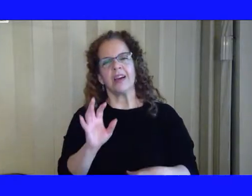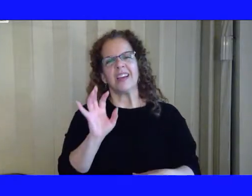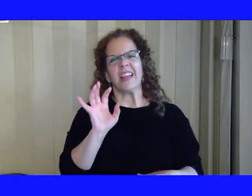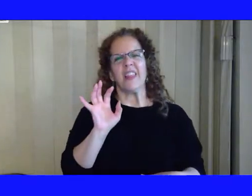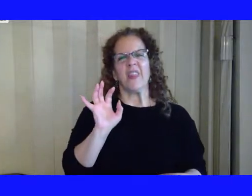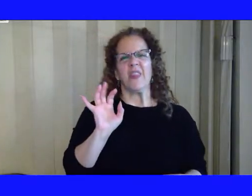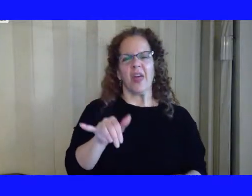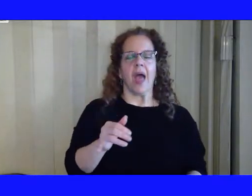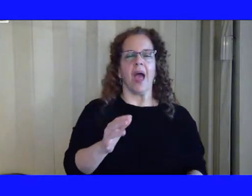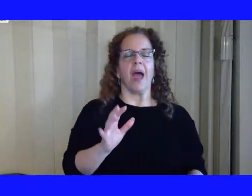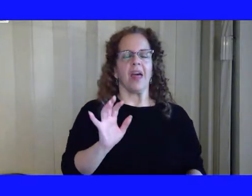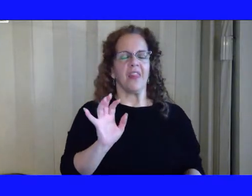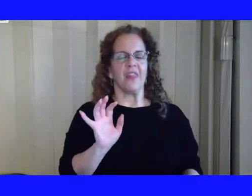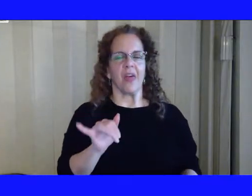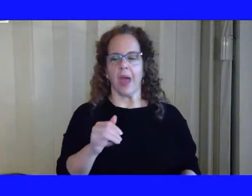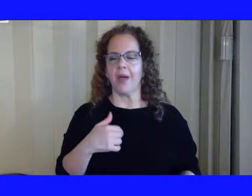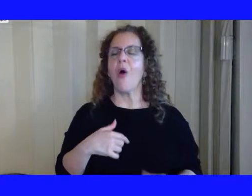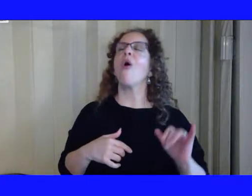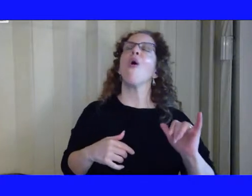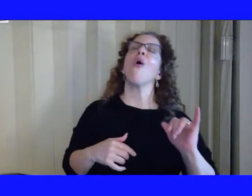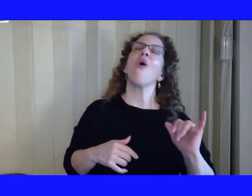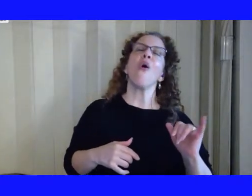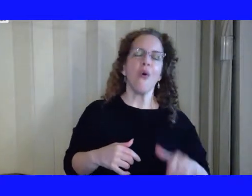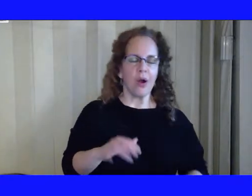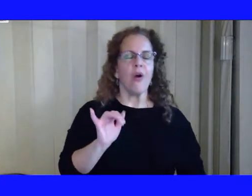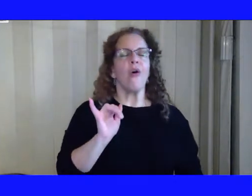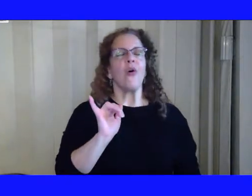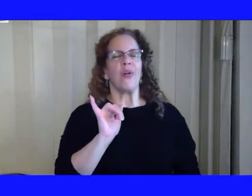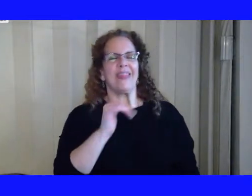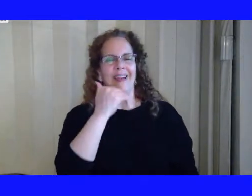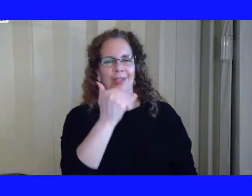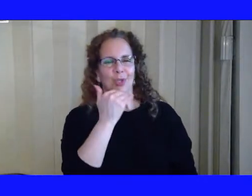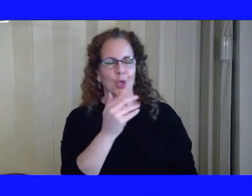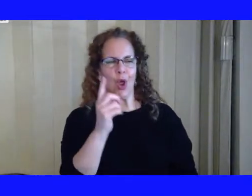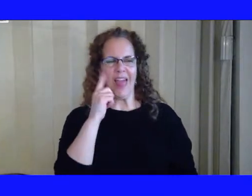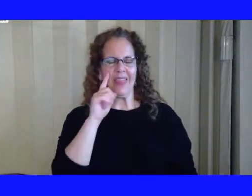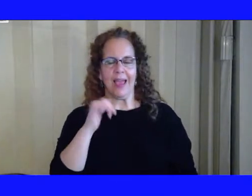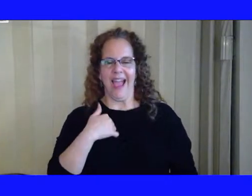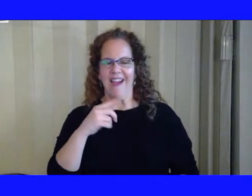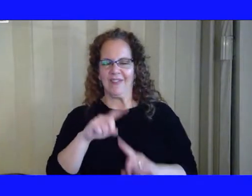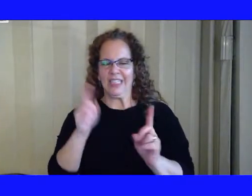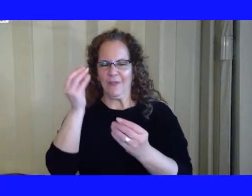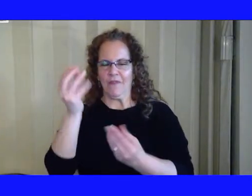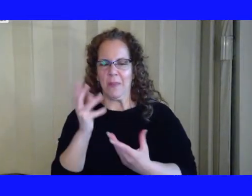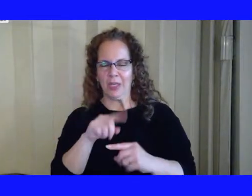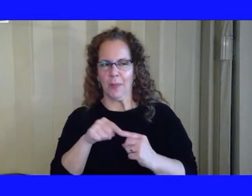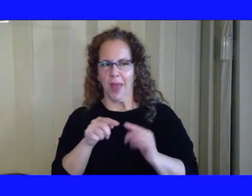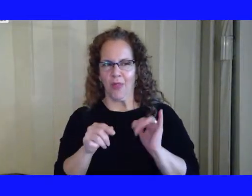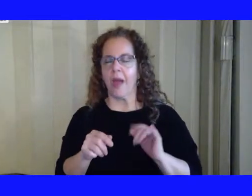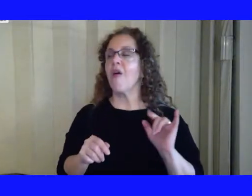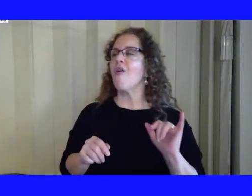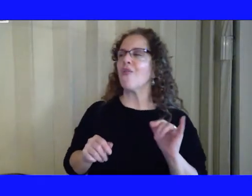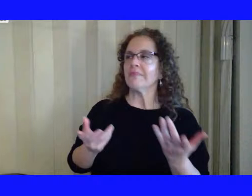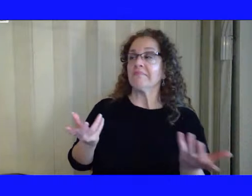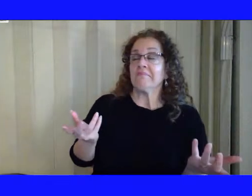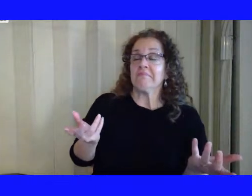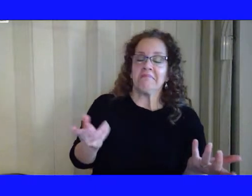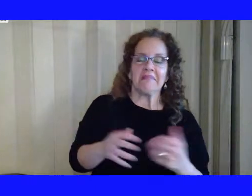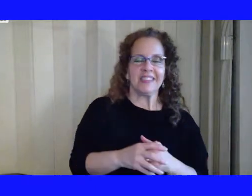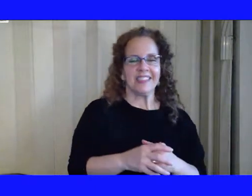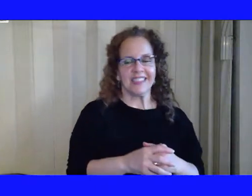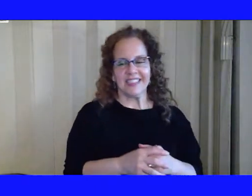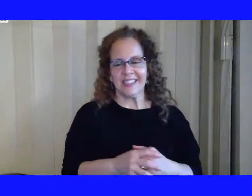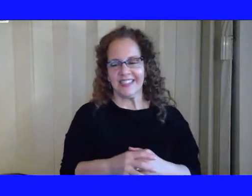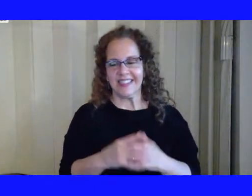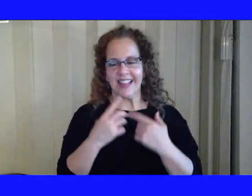20 minutes early. So I guess everybody has found 20 minutes in their day. So thank you, everybody. So